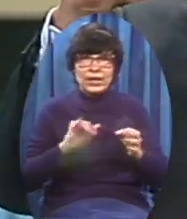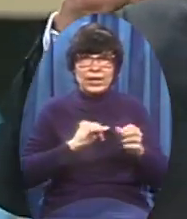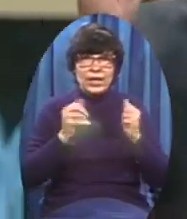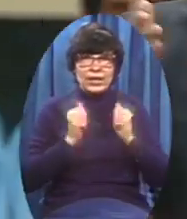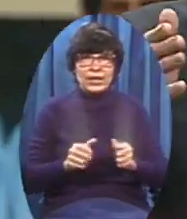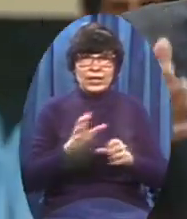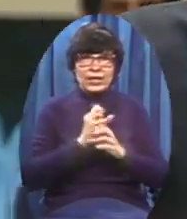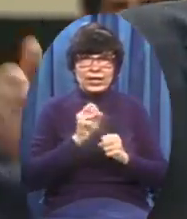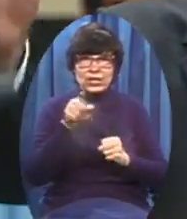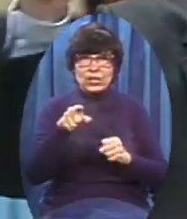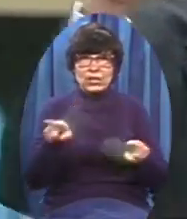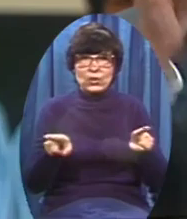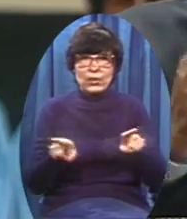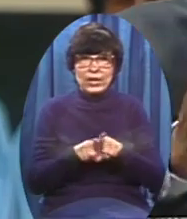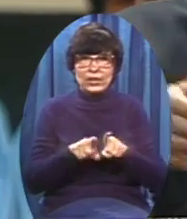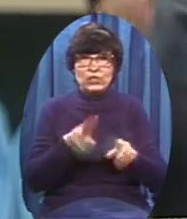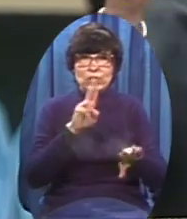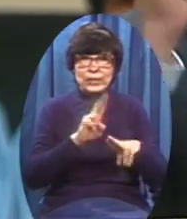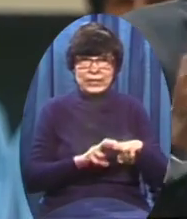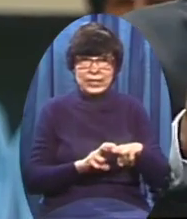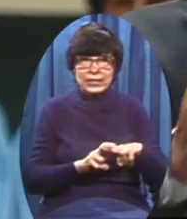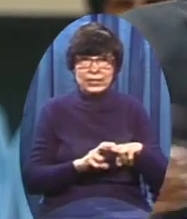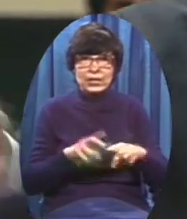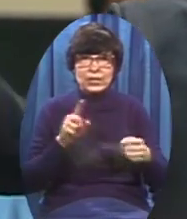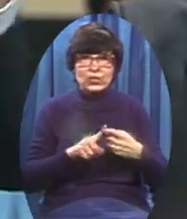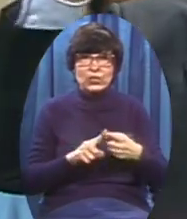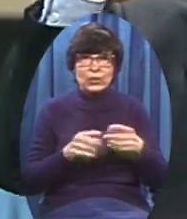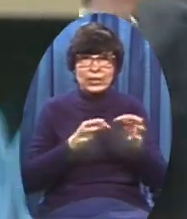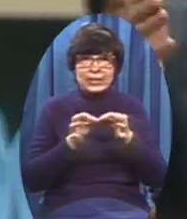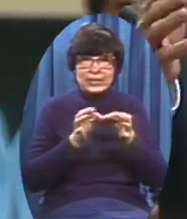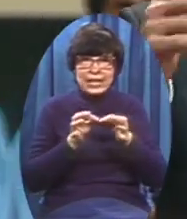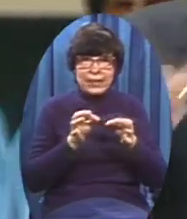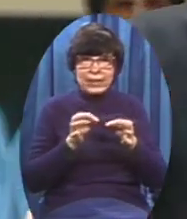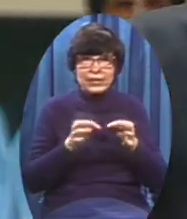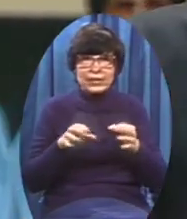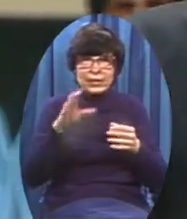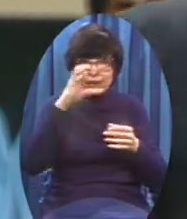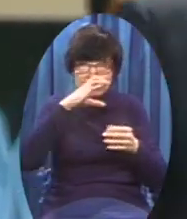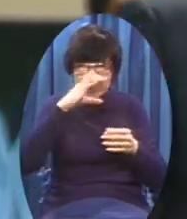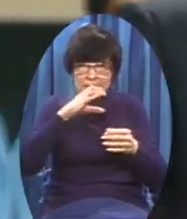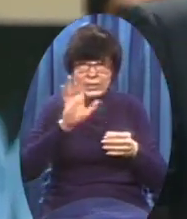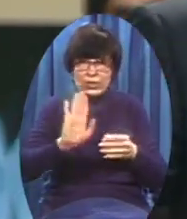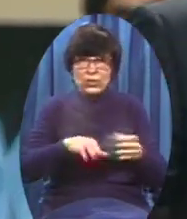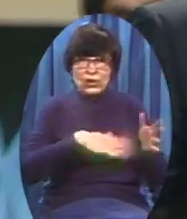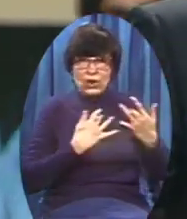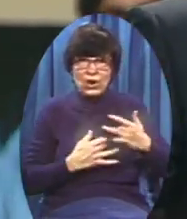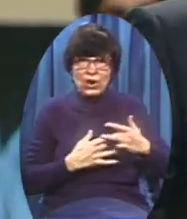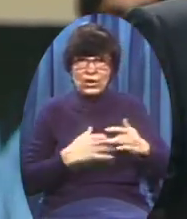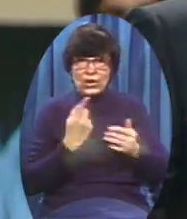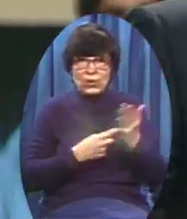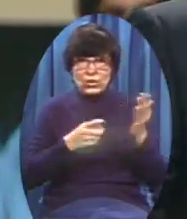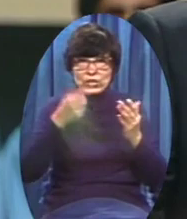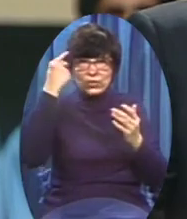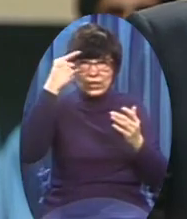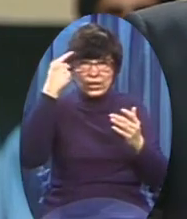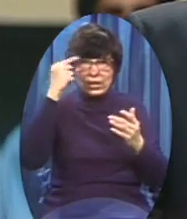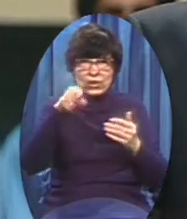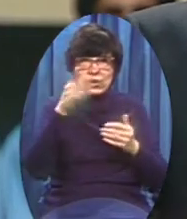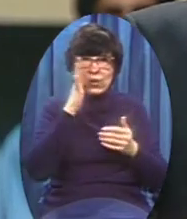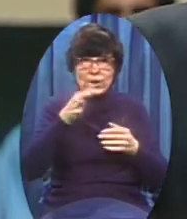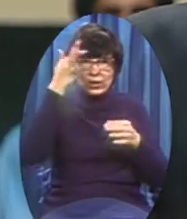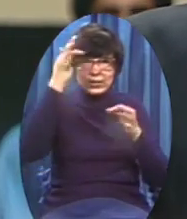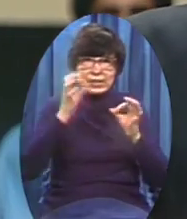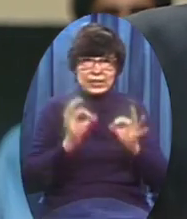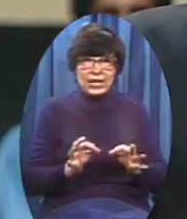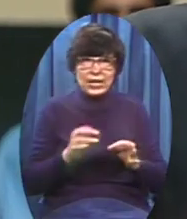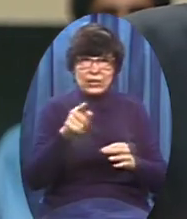sit right there to examine your heart and what you think in your heart, I believe that all of you would have to come up with the idea that you're